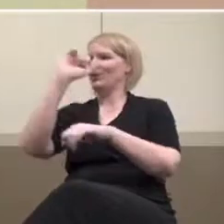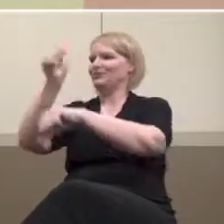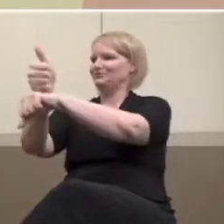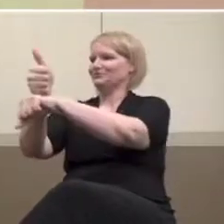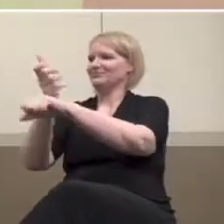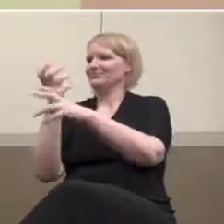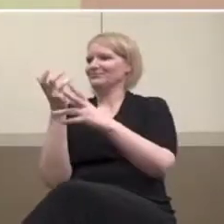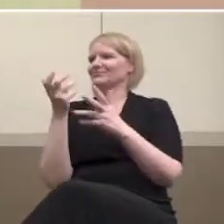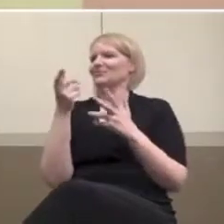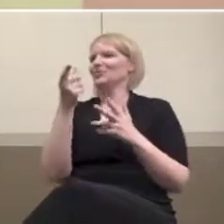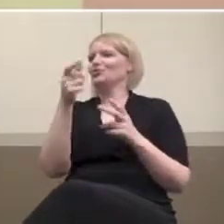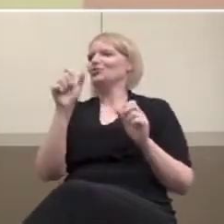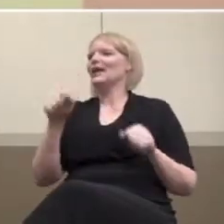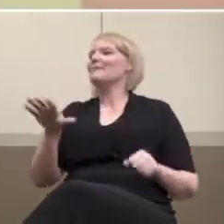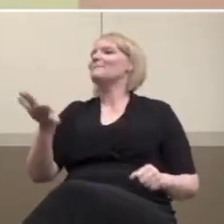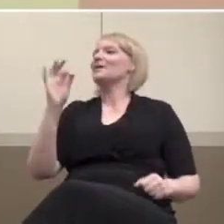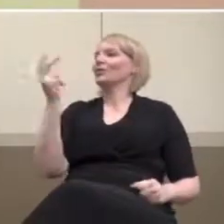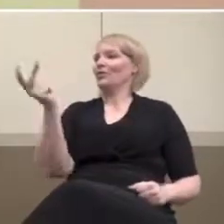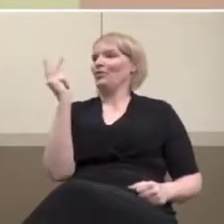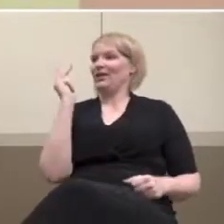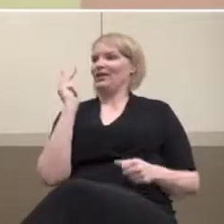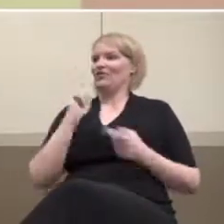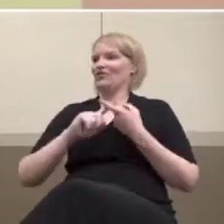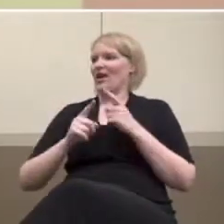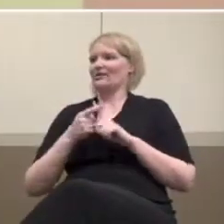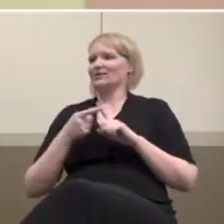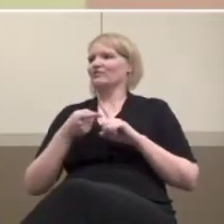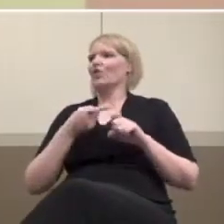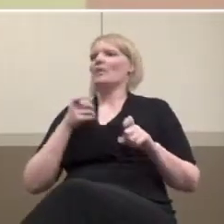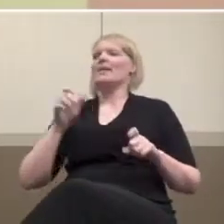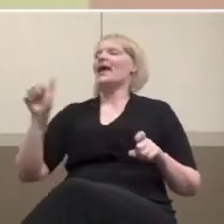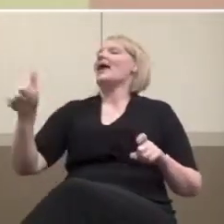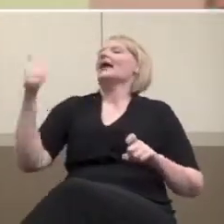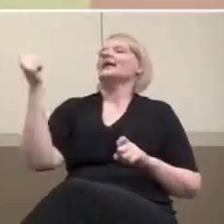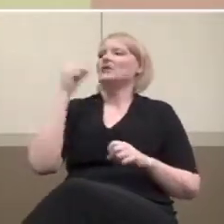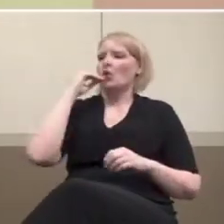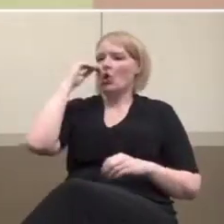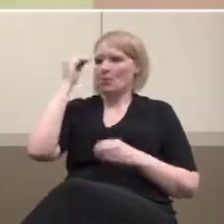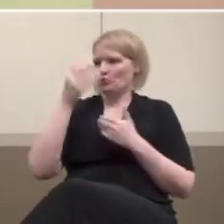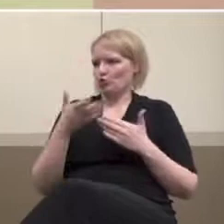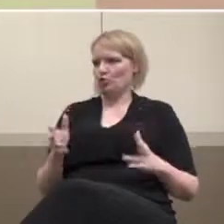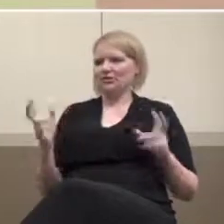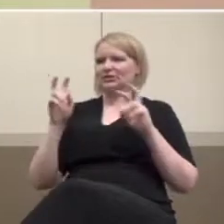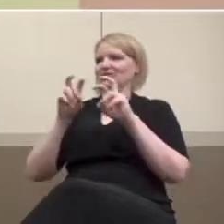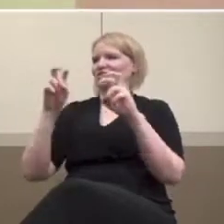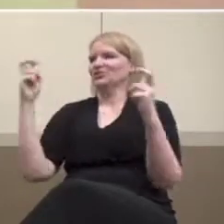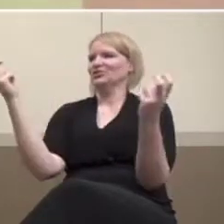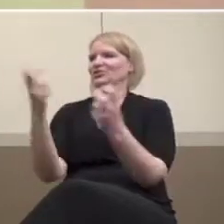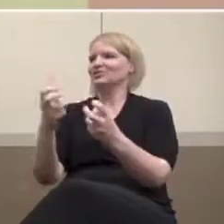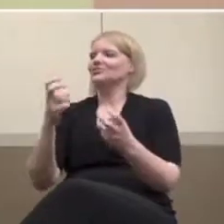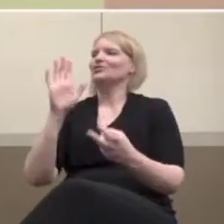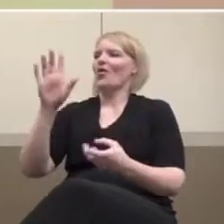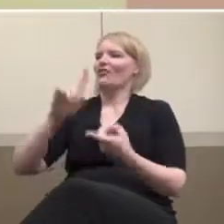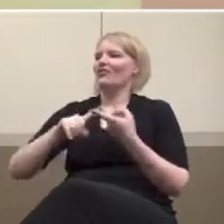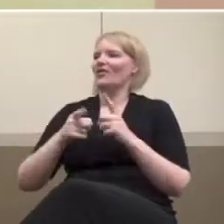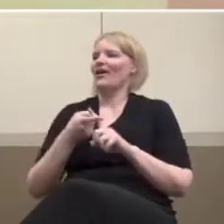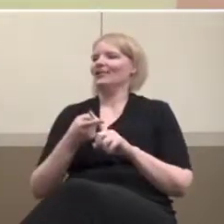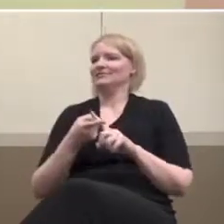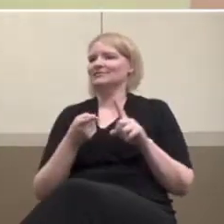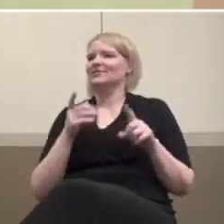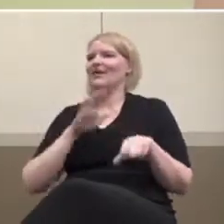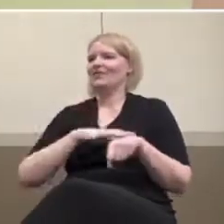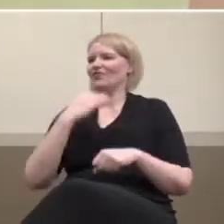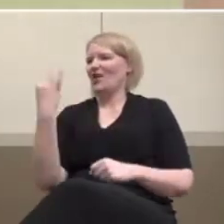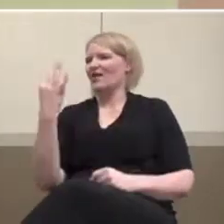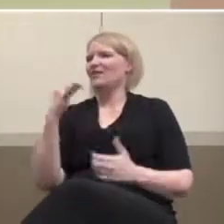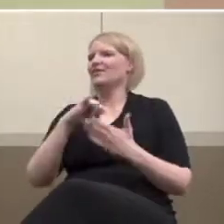to pick 3 friends that out of any homeroom that you can sit with, so you can actually sit with your friends at lunch on Friday. So I think that's kind of a